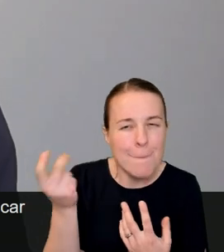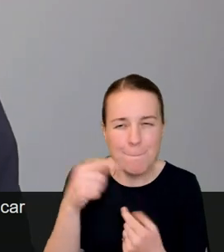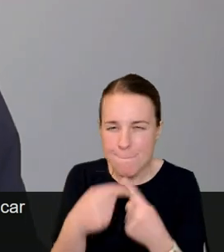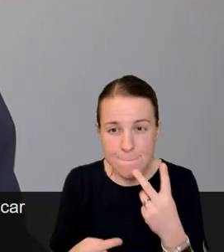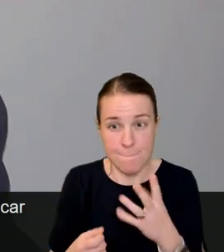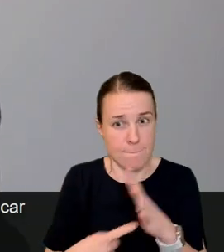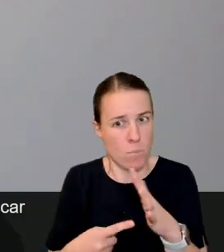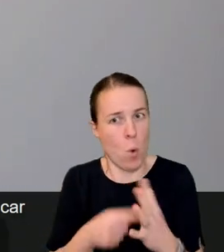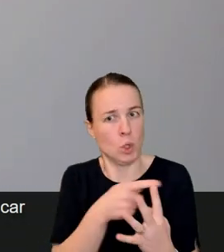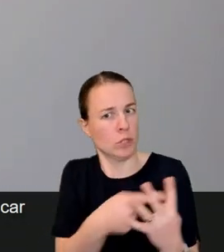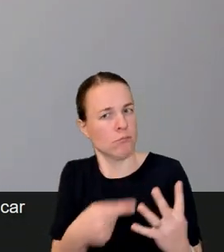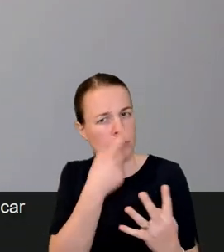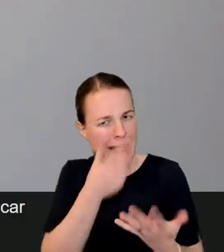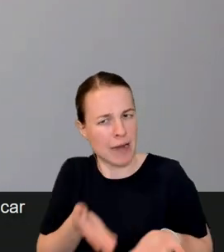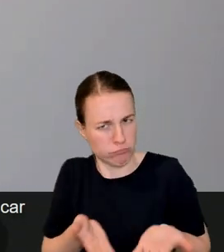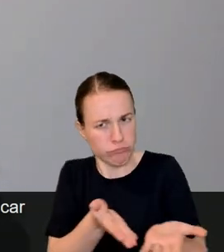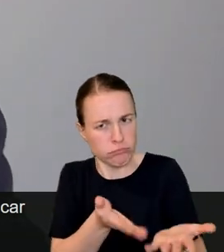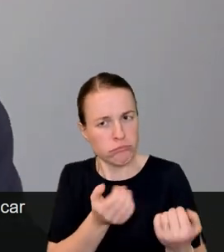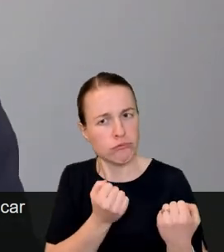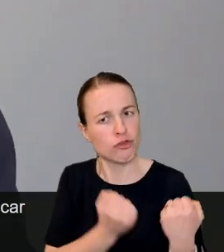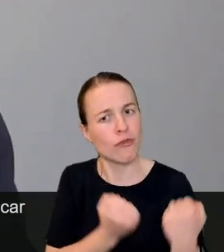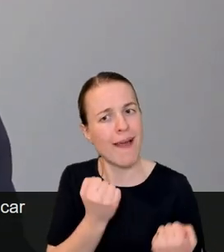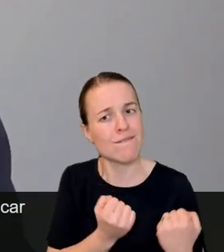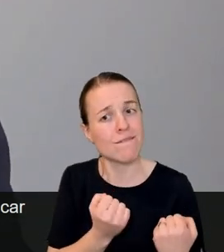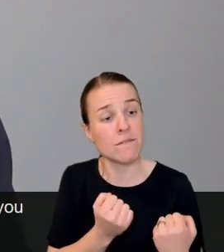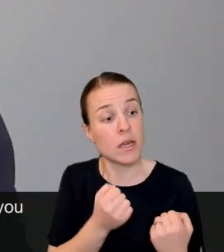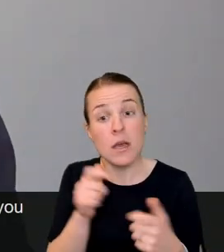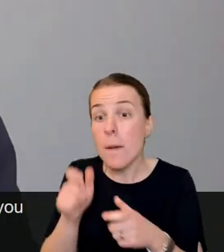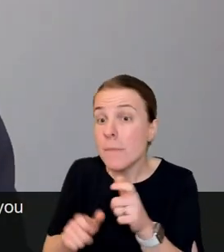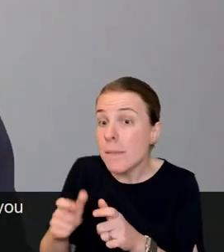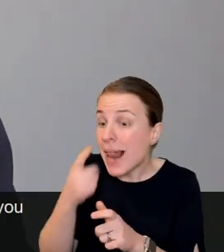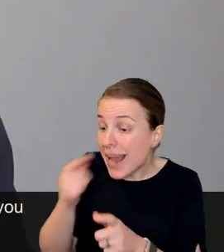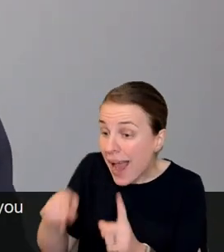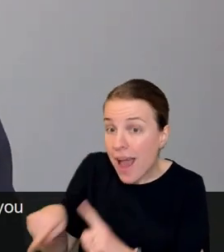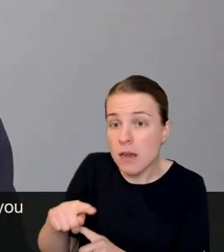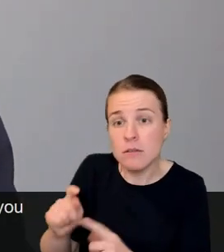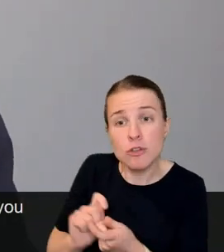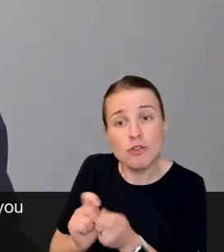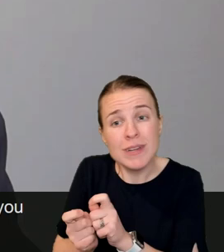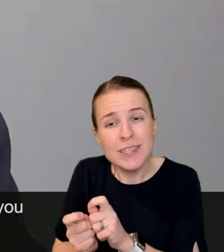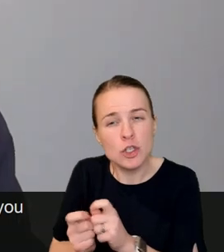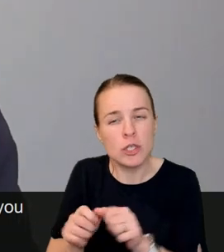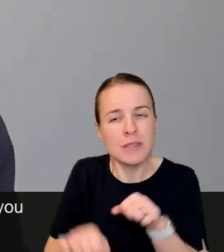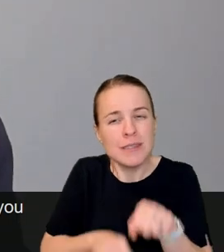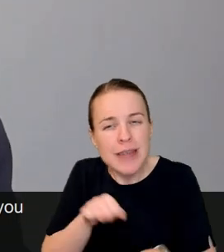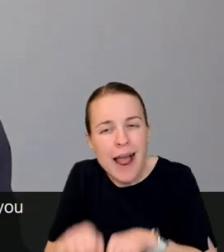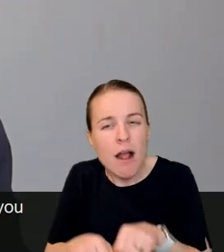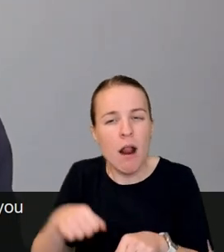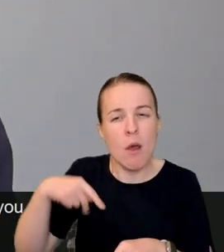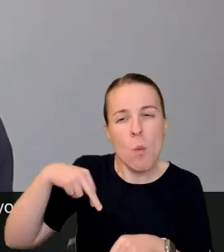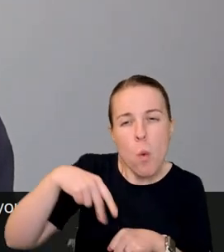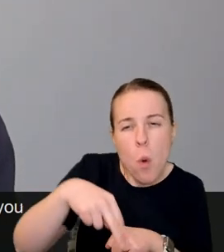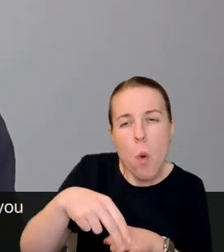so. And so those that can make the transition to walking and cycling or public transport or to cleaner forms of